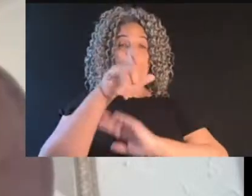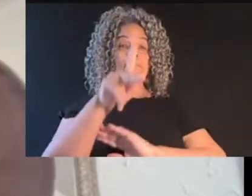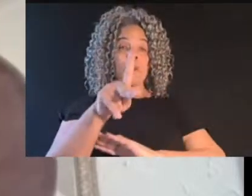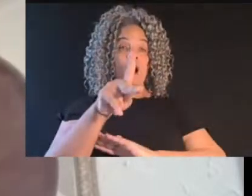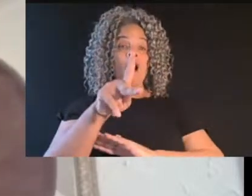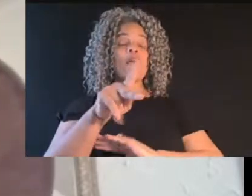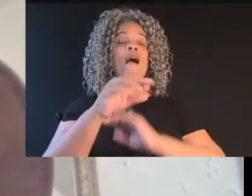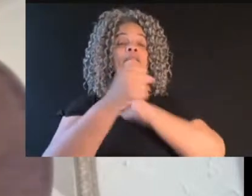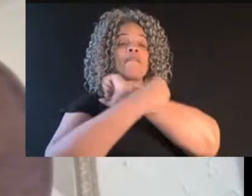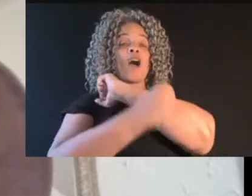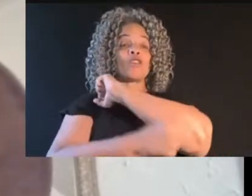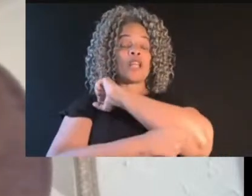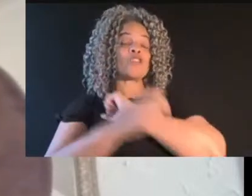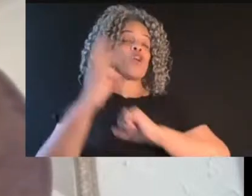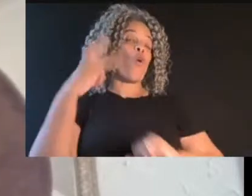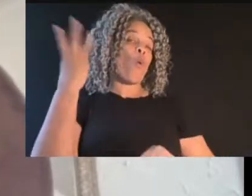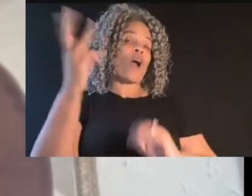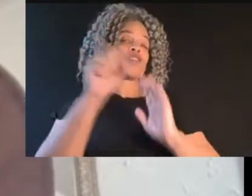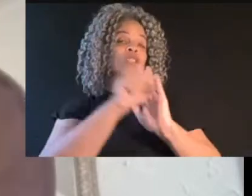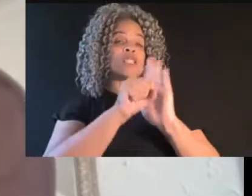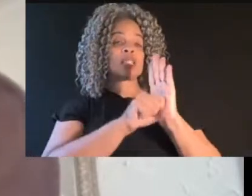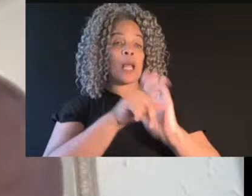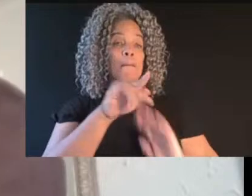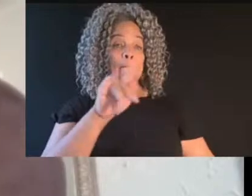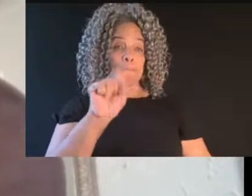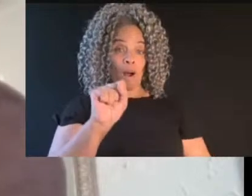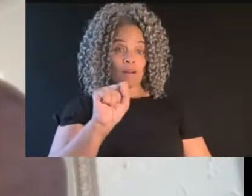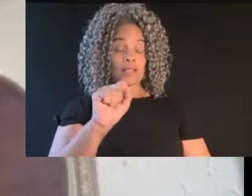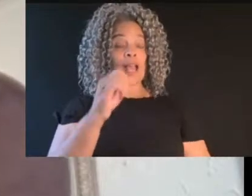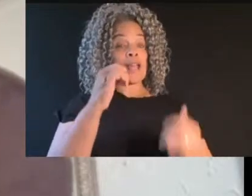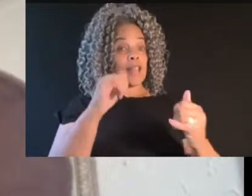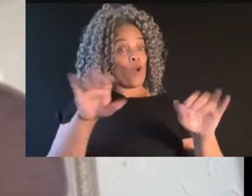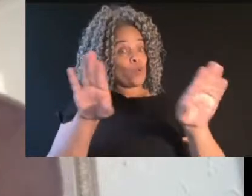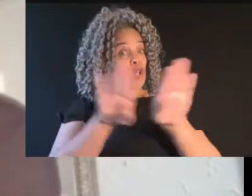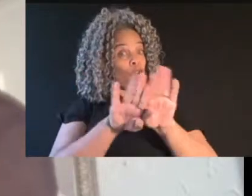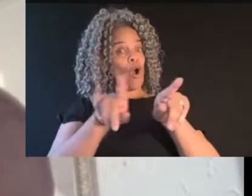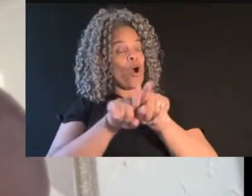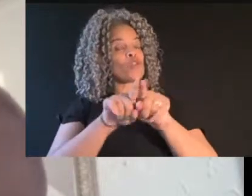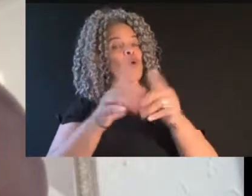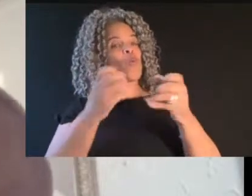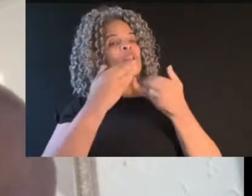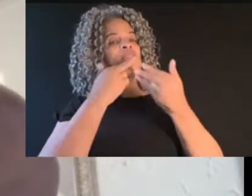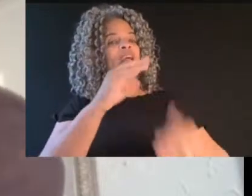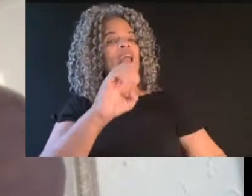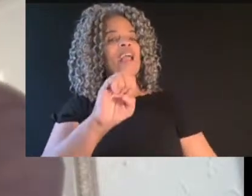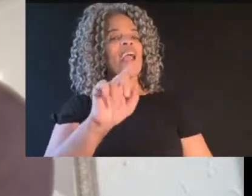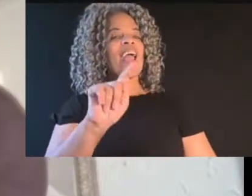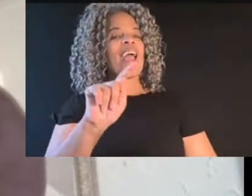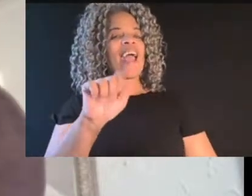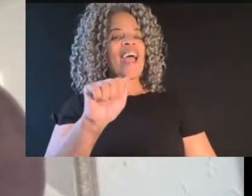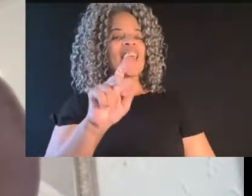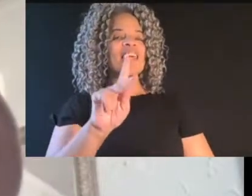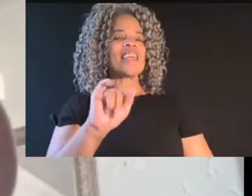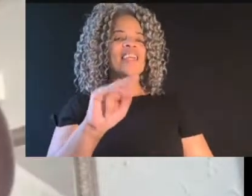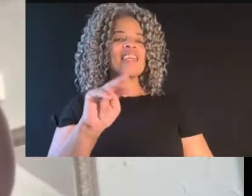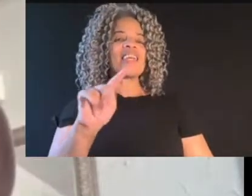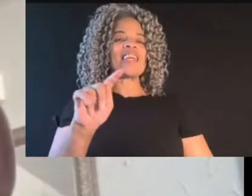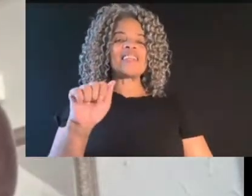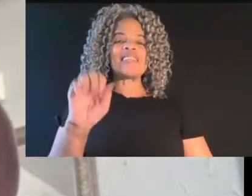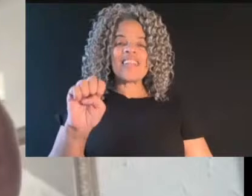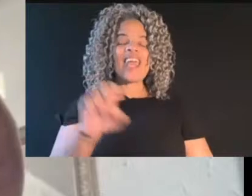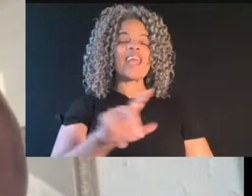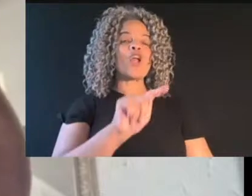Washington State Parks. As we close, we also want to thank Etta, Kinte,